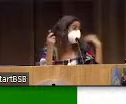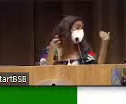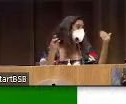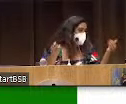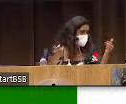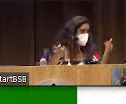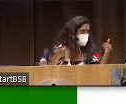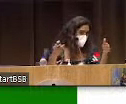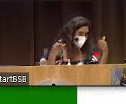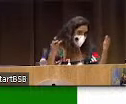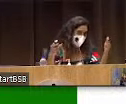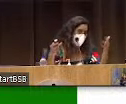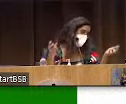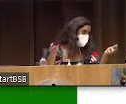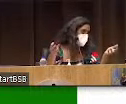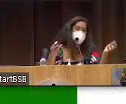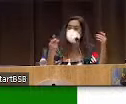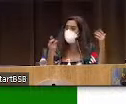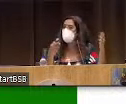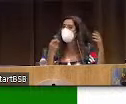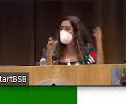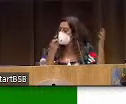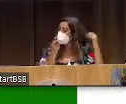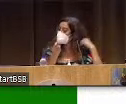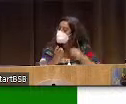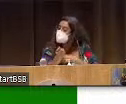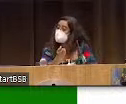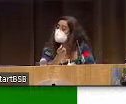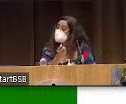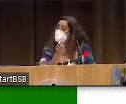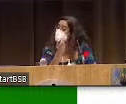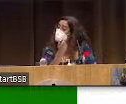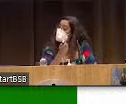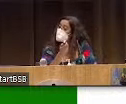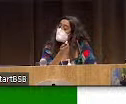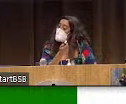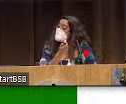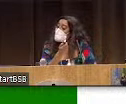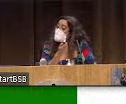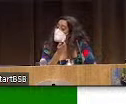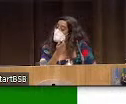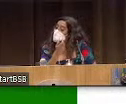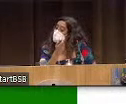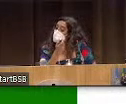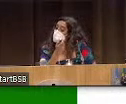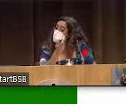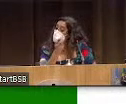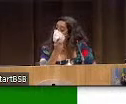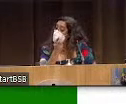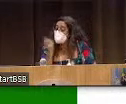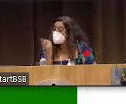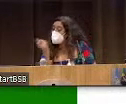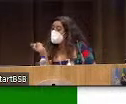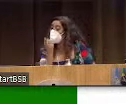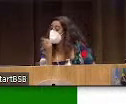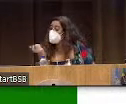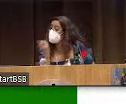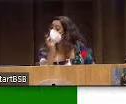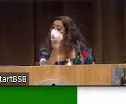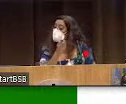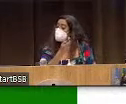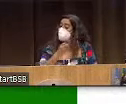meant to 9 consultations in average, not only primary care and another specialties.